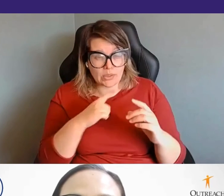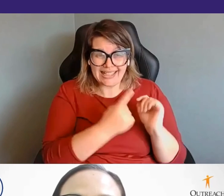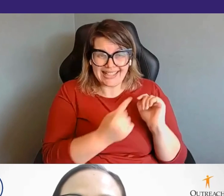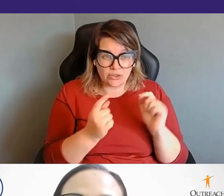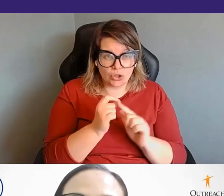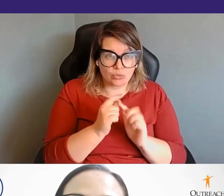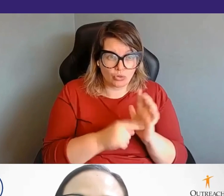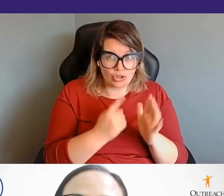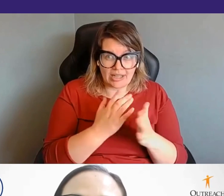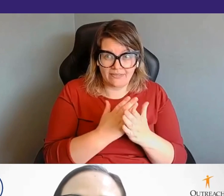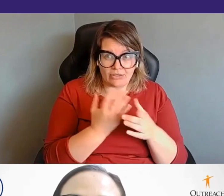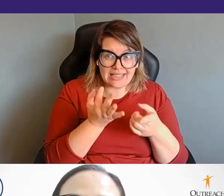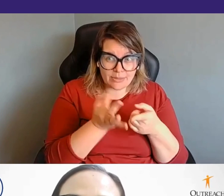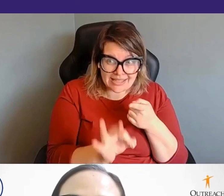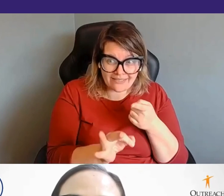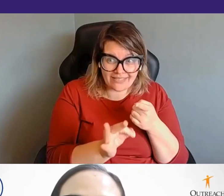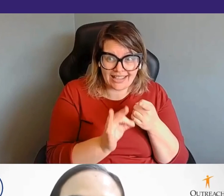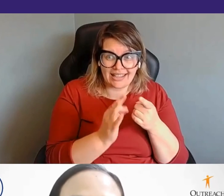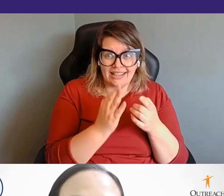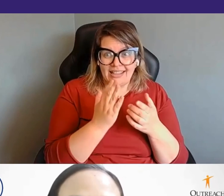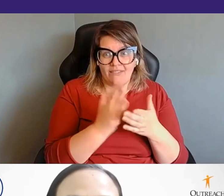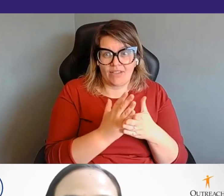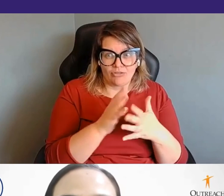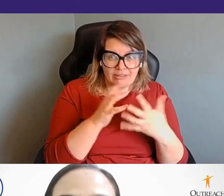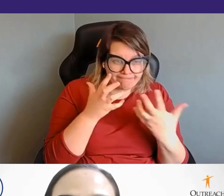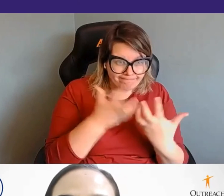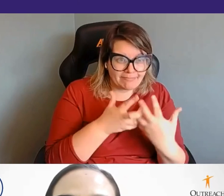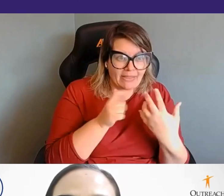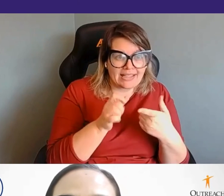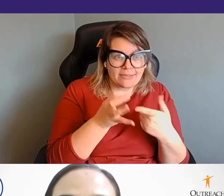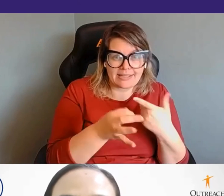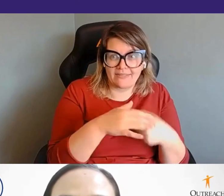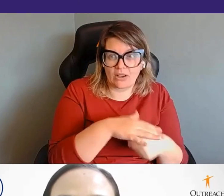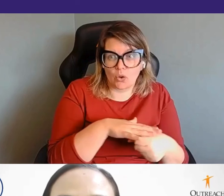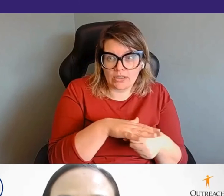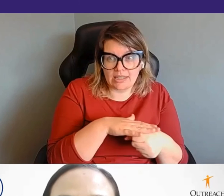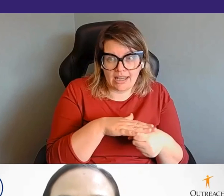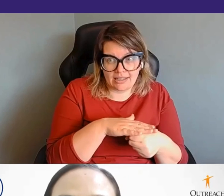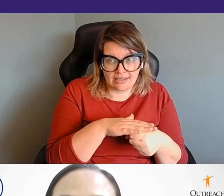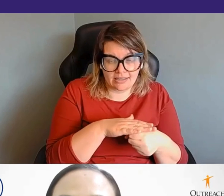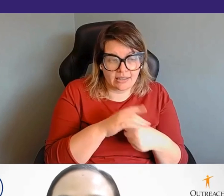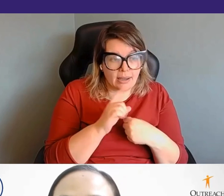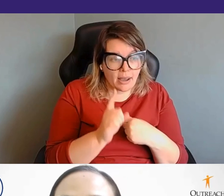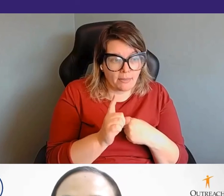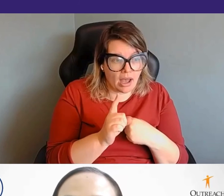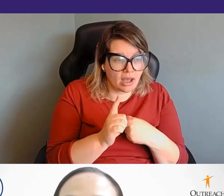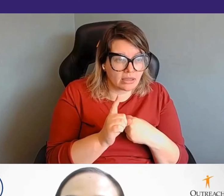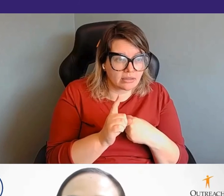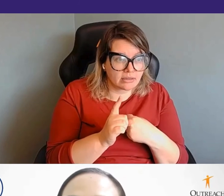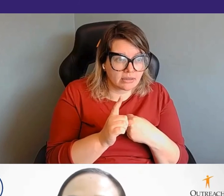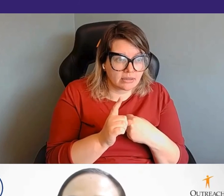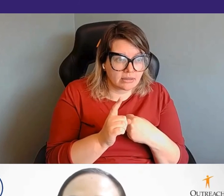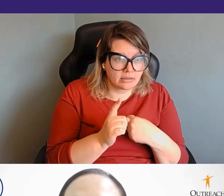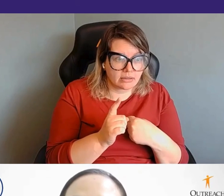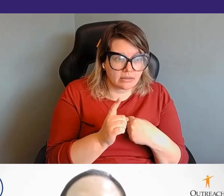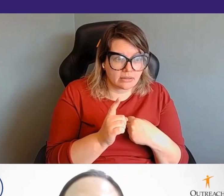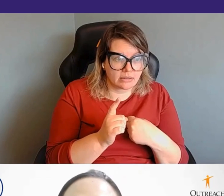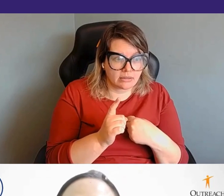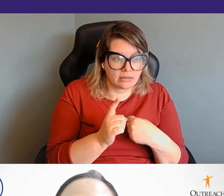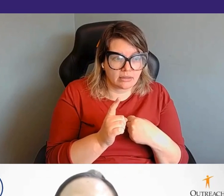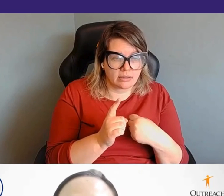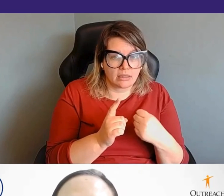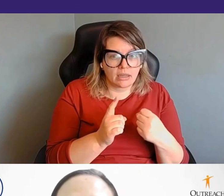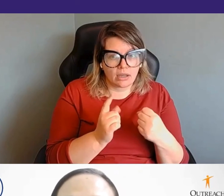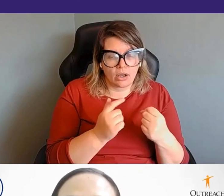so individualized to a particular context. But what we are starting to do a kind of aggregation